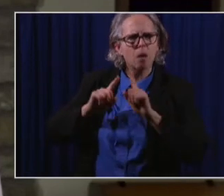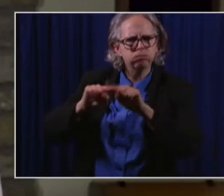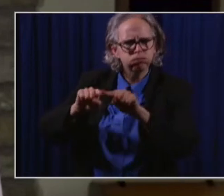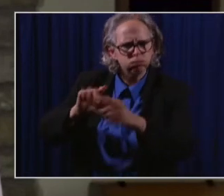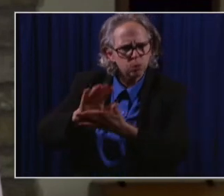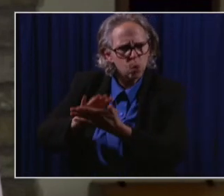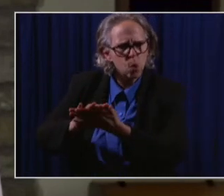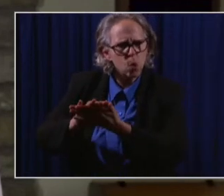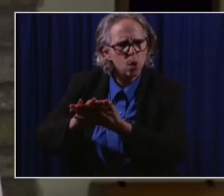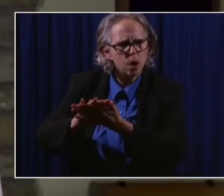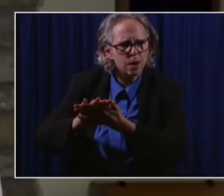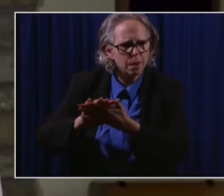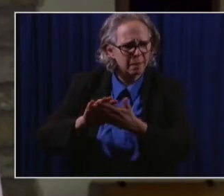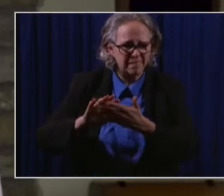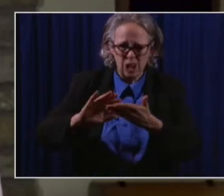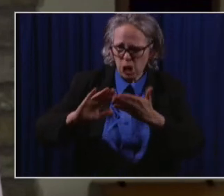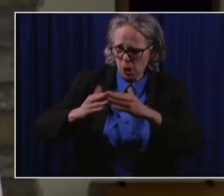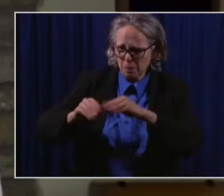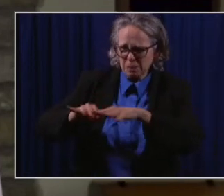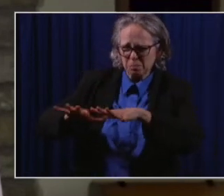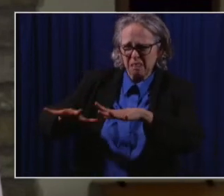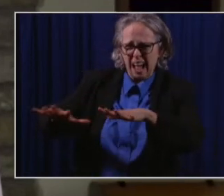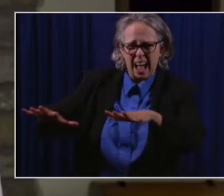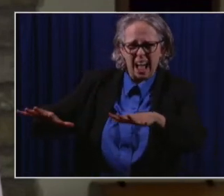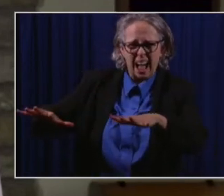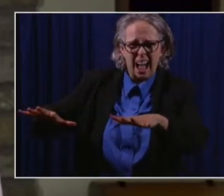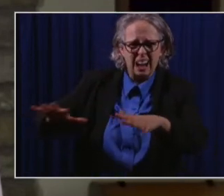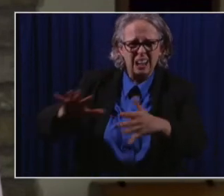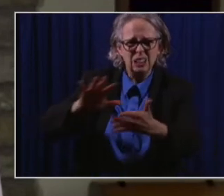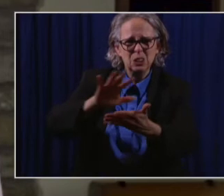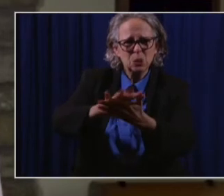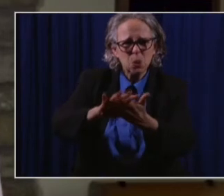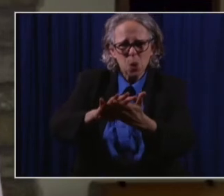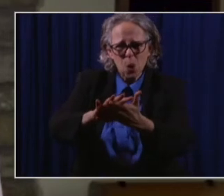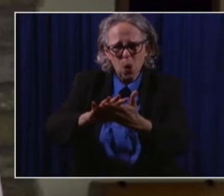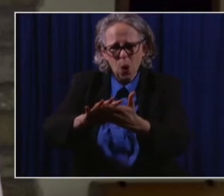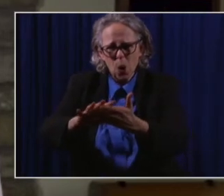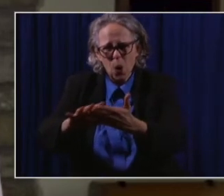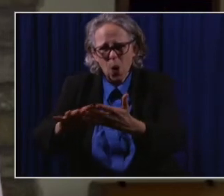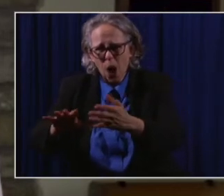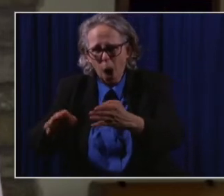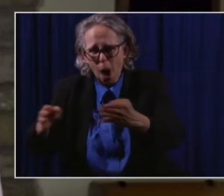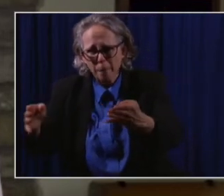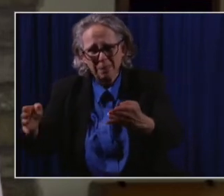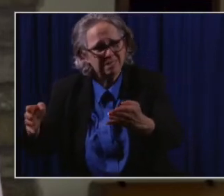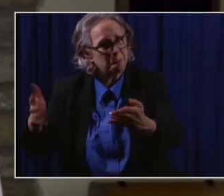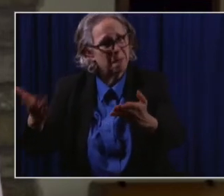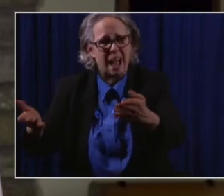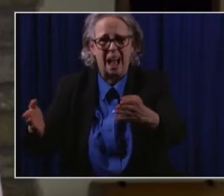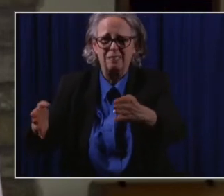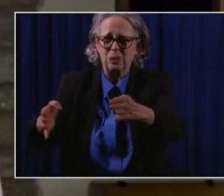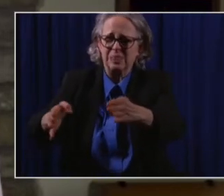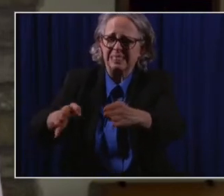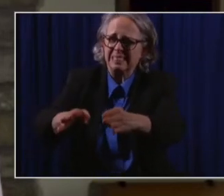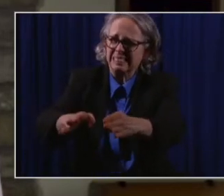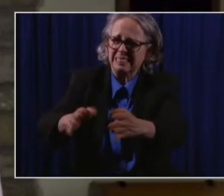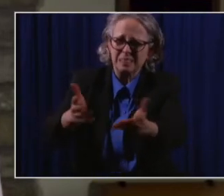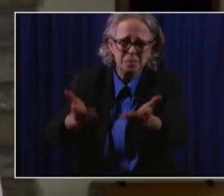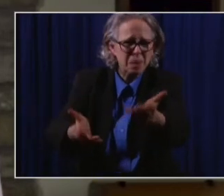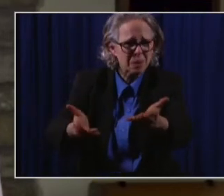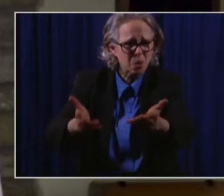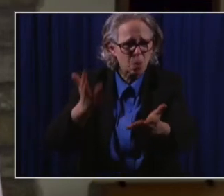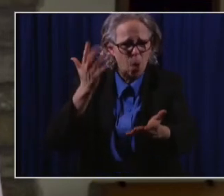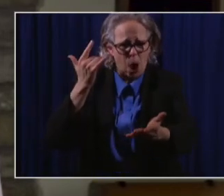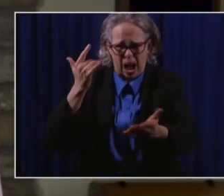COVID in your community. No matter how good those schools are, those teachers are, superintendent, principal, no matter